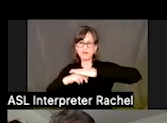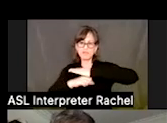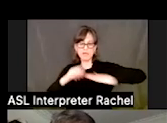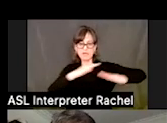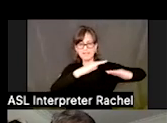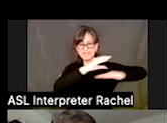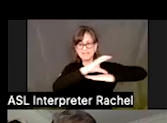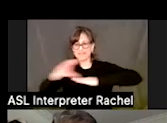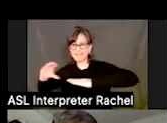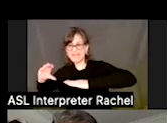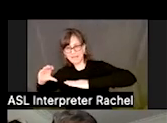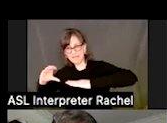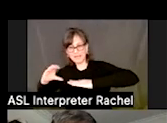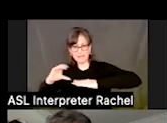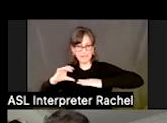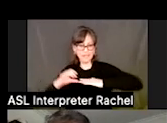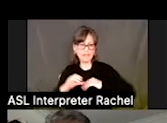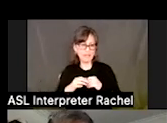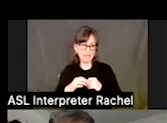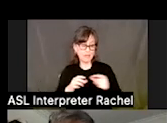please. So